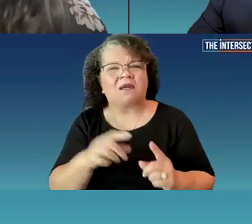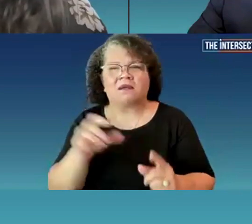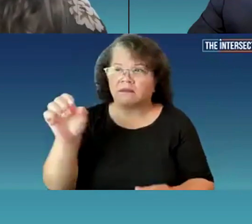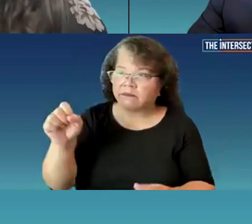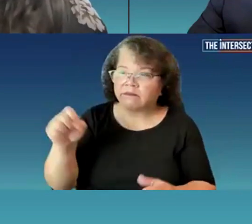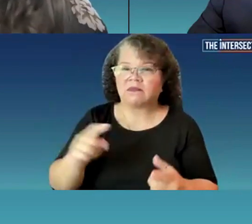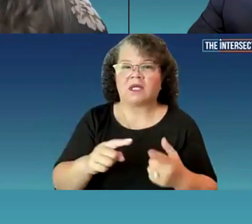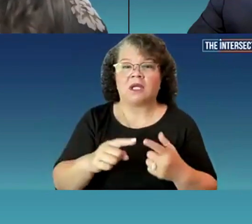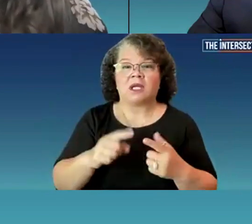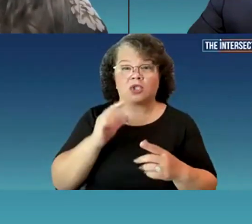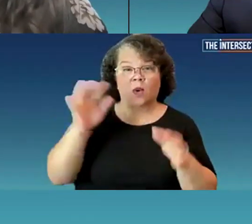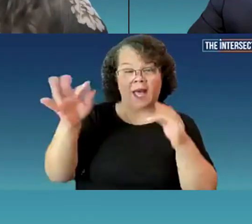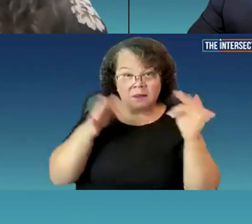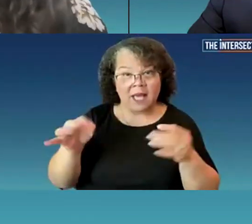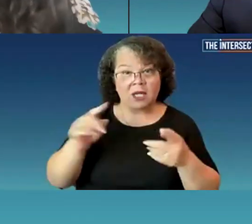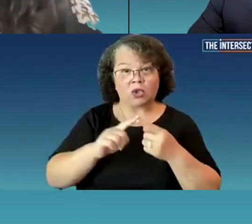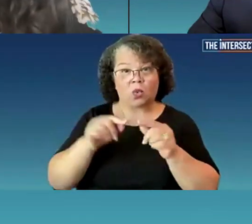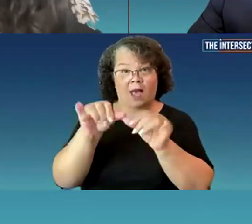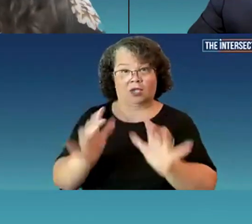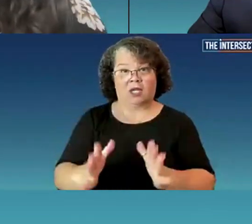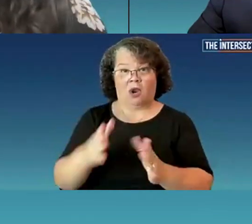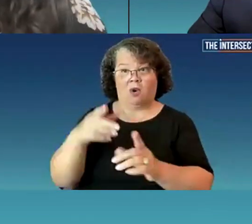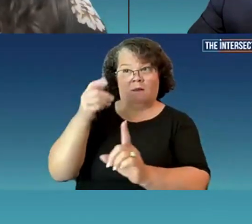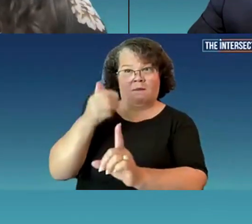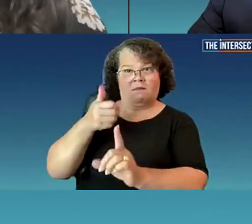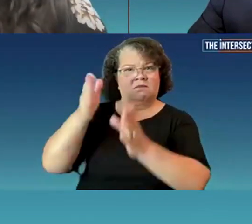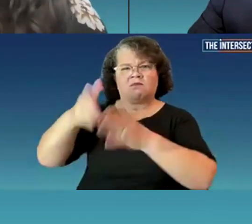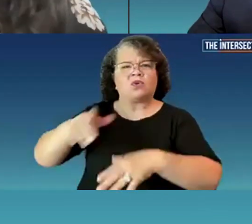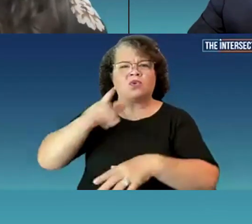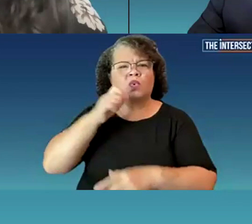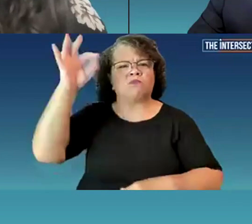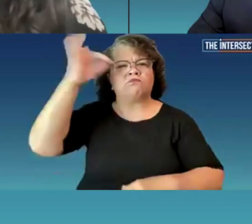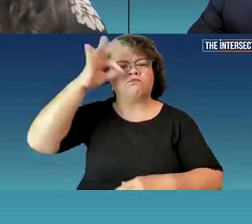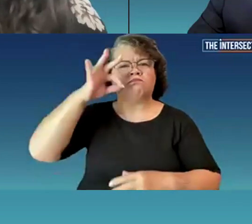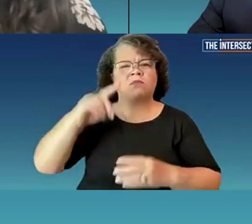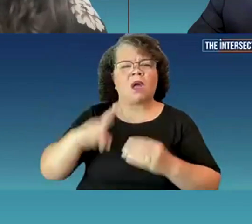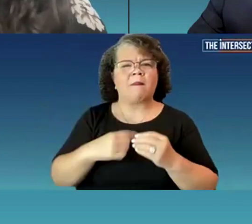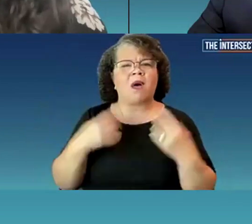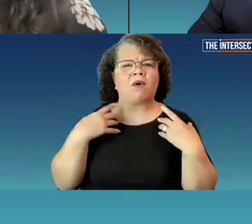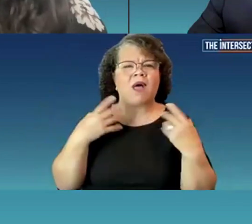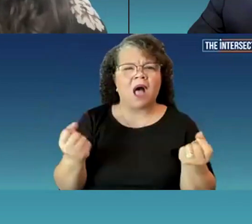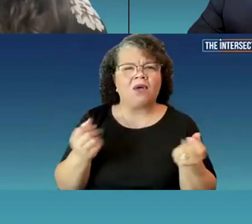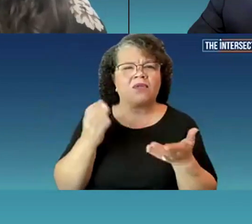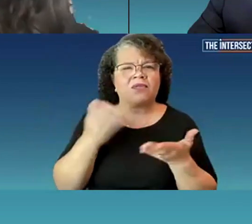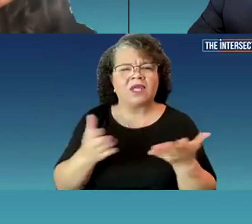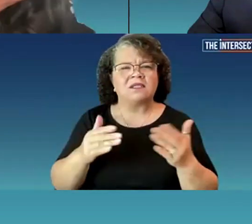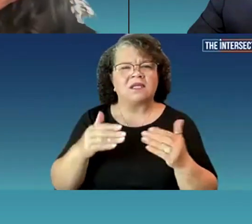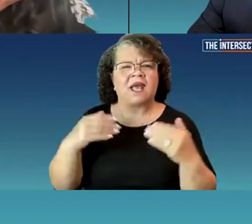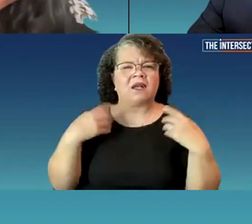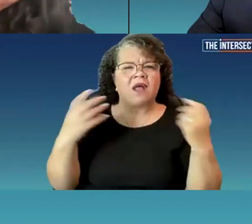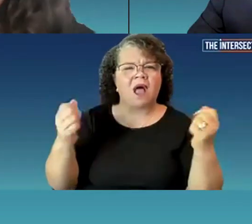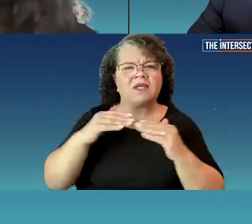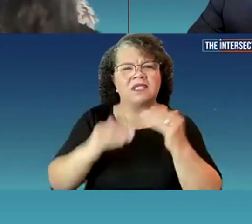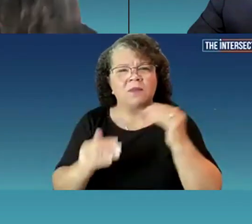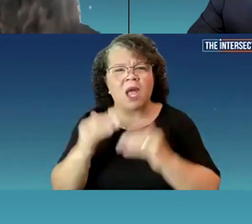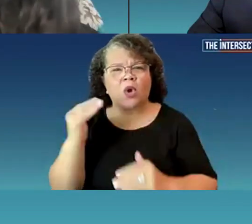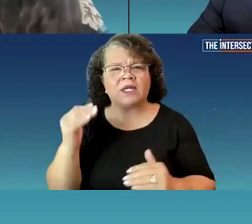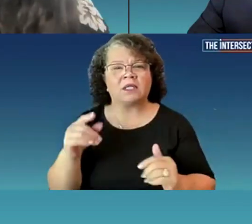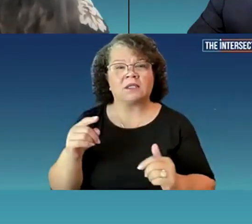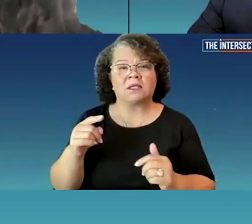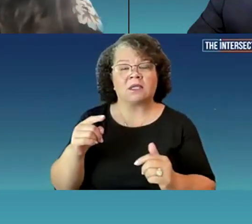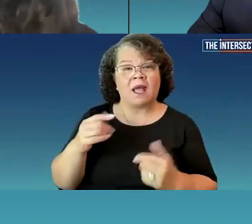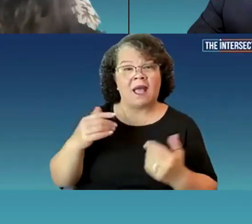health course and is not aware of a lot of health disparities, getting them